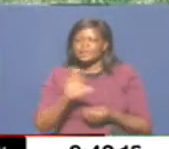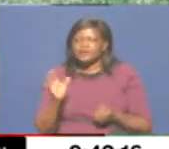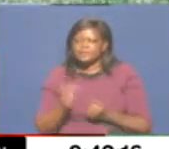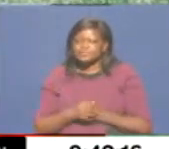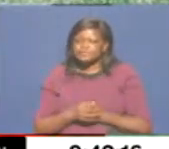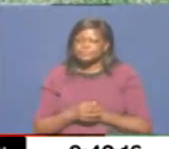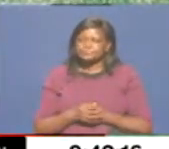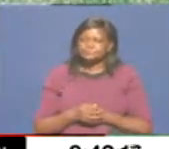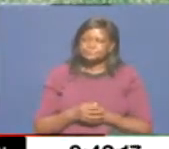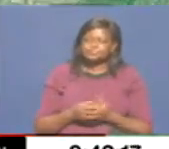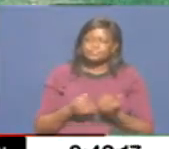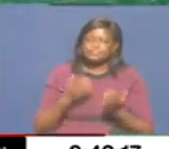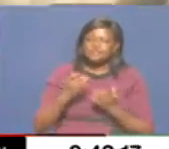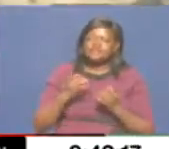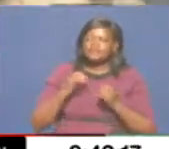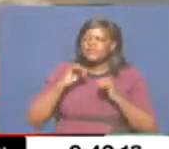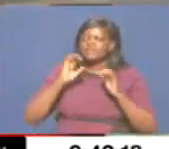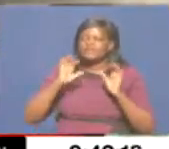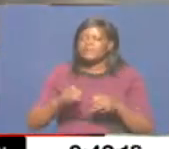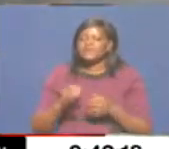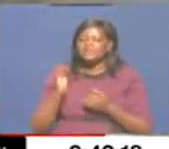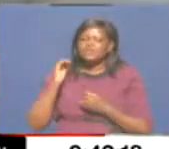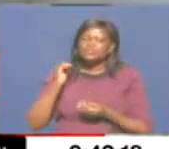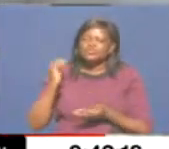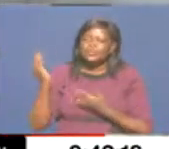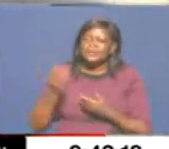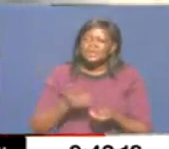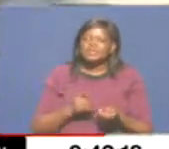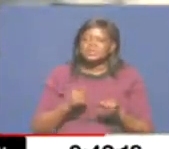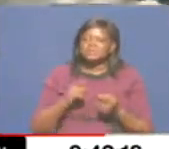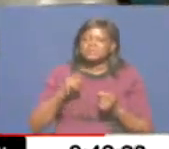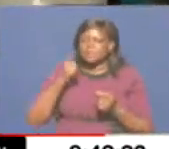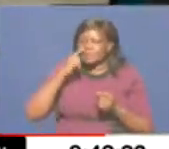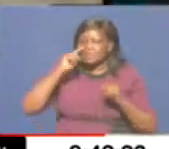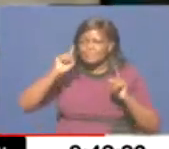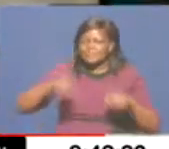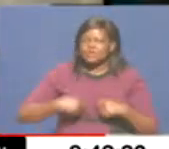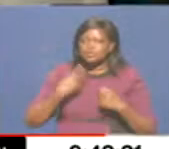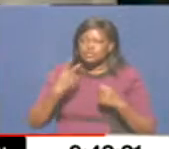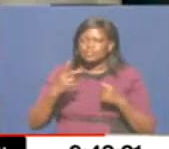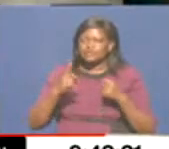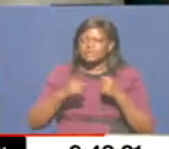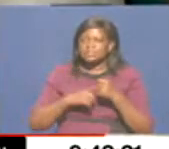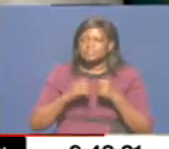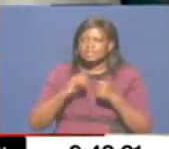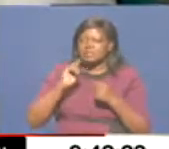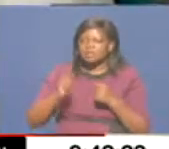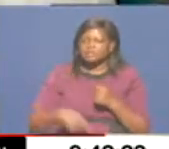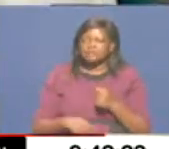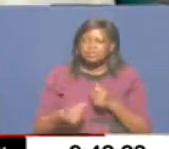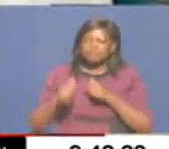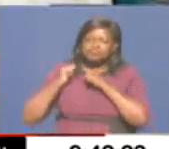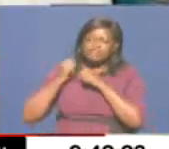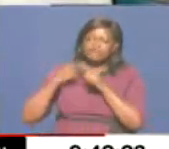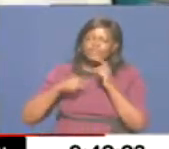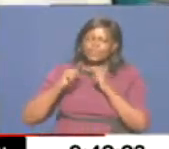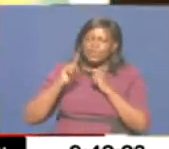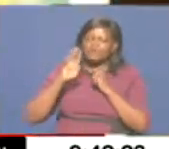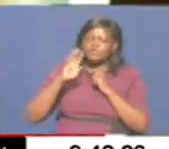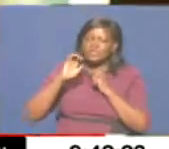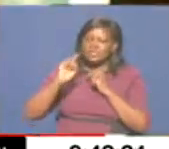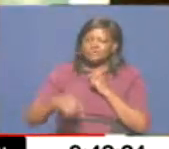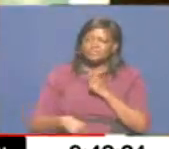of cotton farming is expected to raise domestic demand to 260,000 bales from the current 140,000